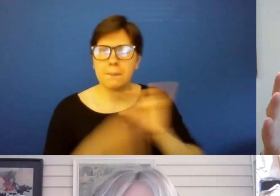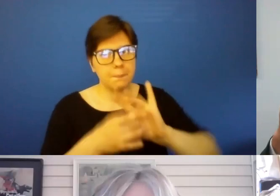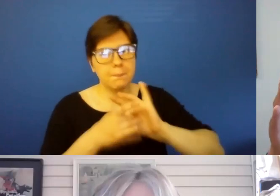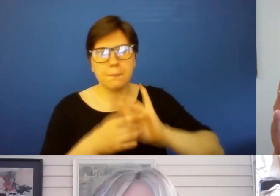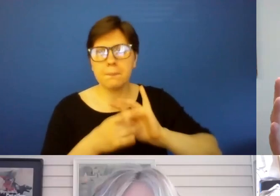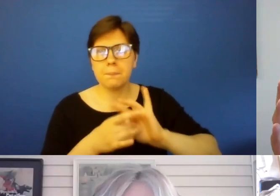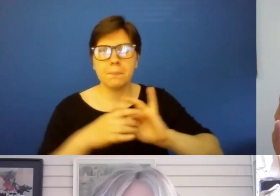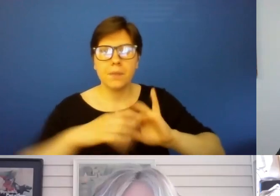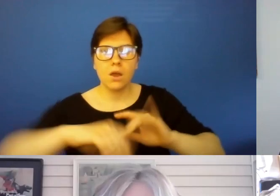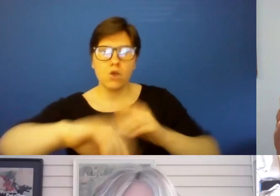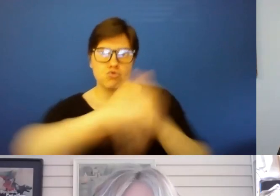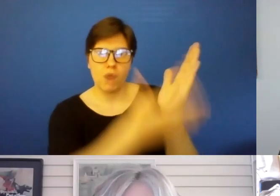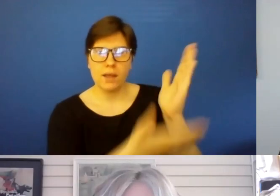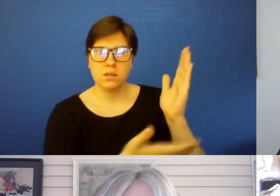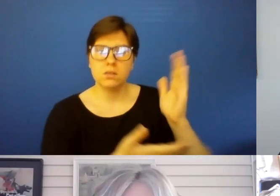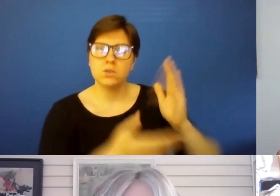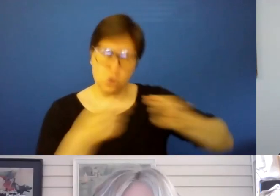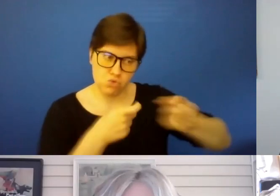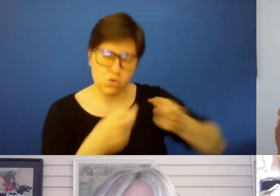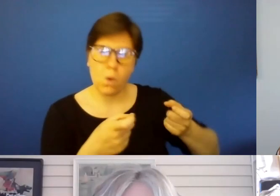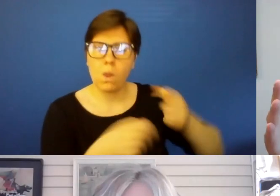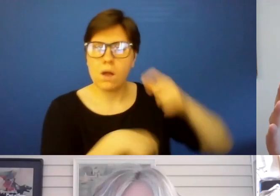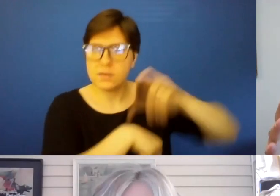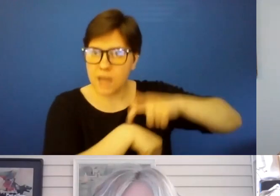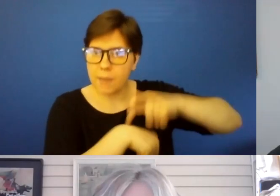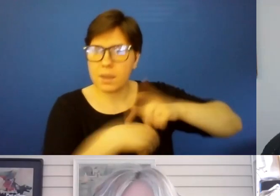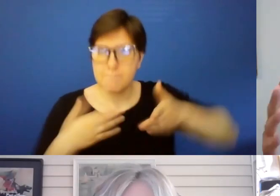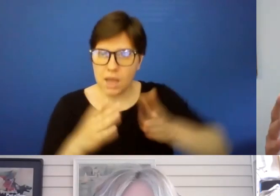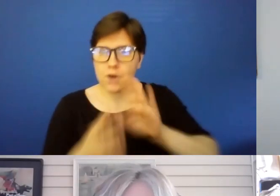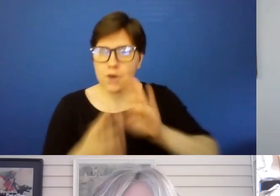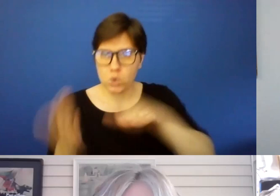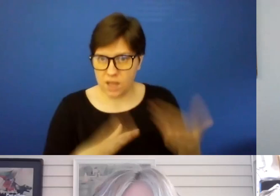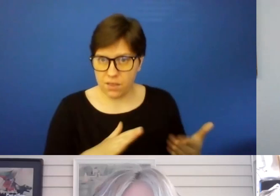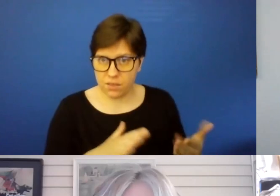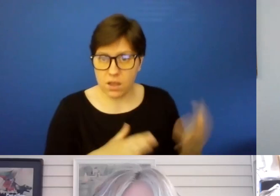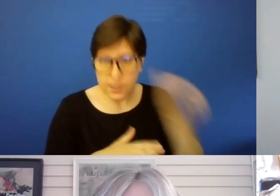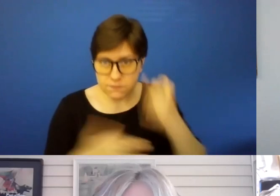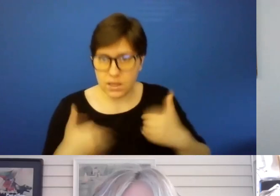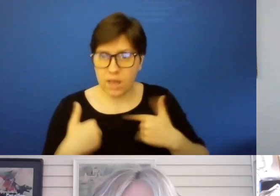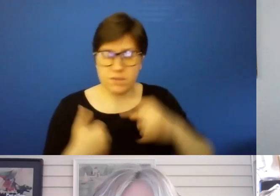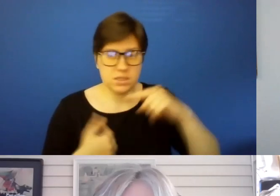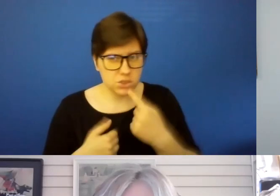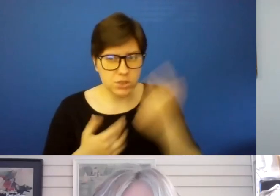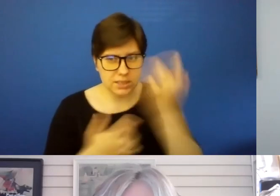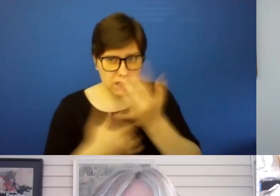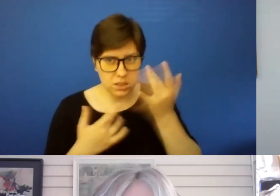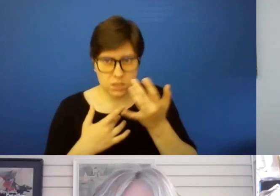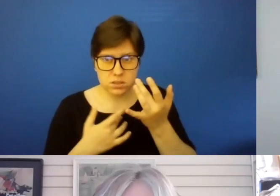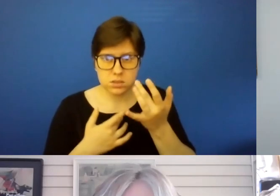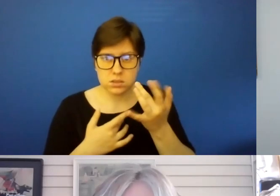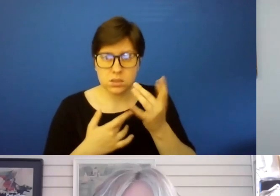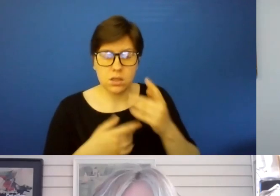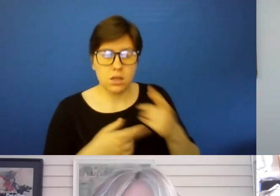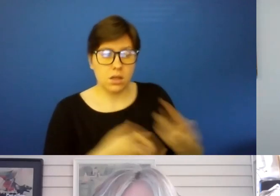of the right to control the timing and the manner of your death when you have a serious illness that gives you